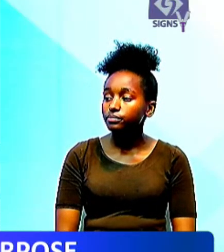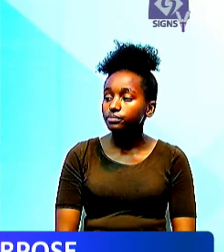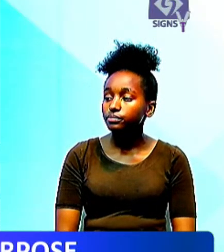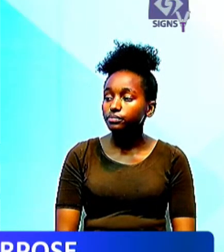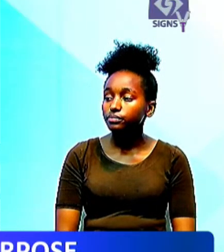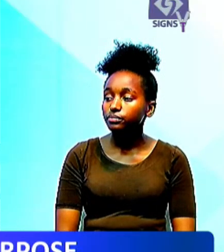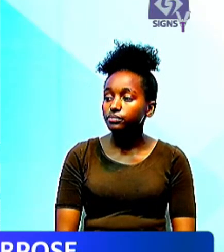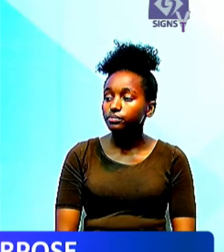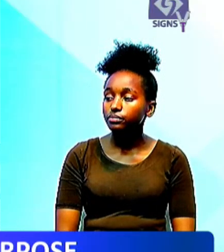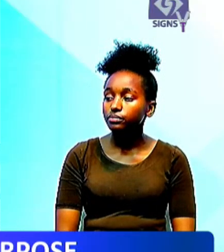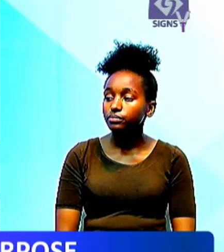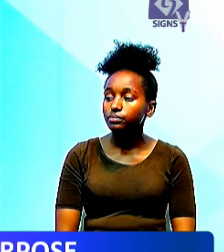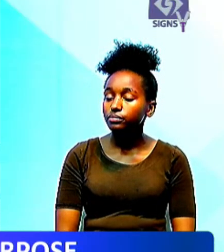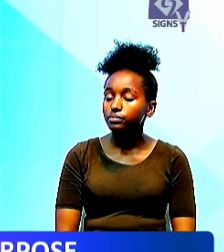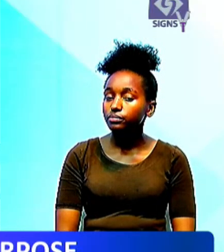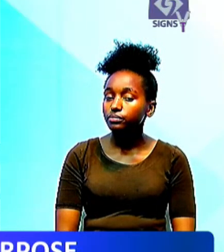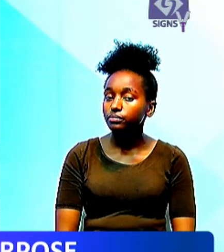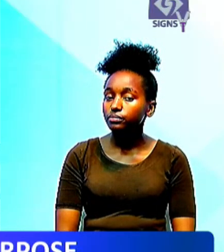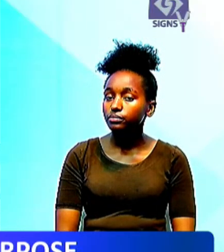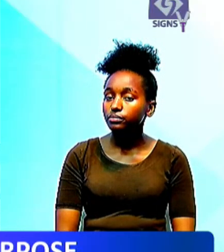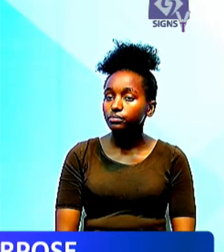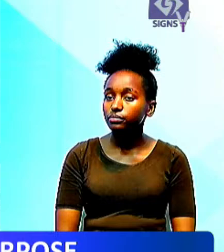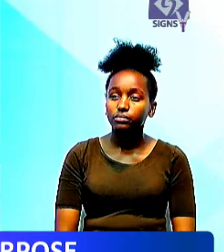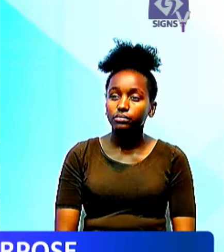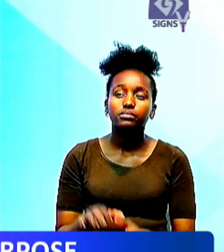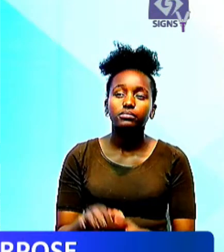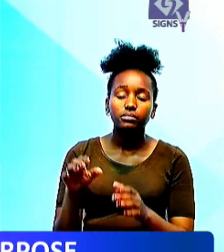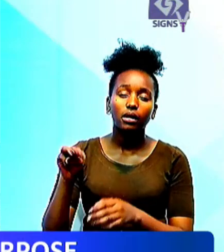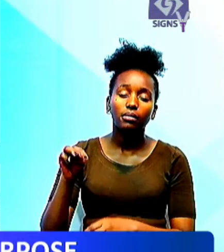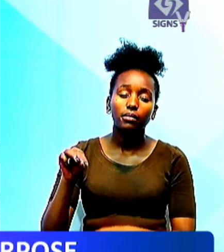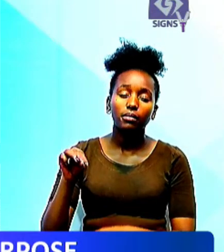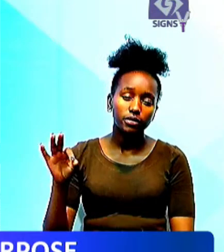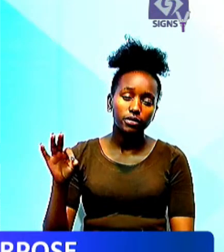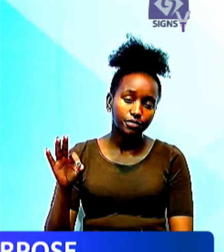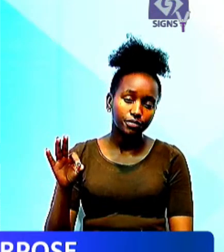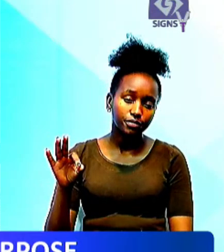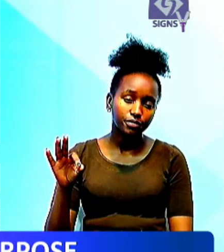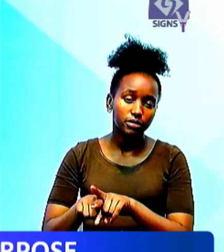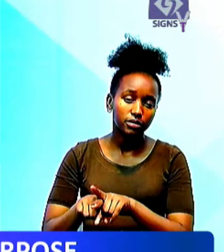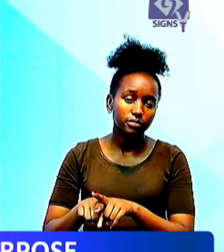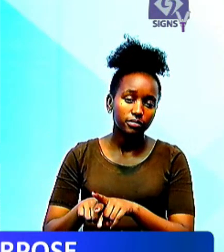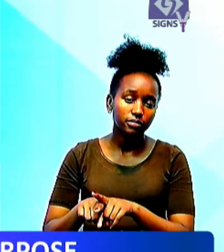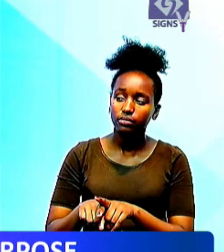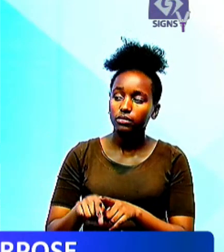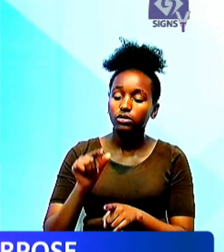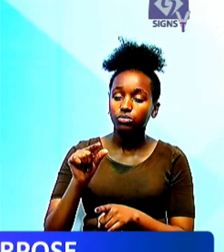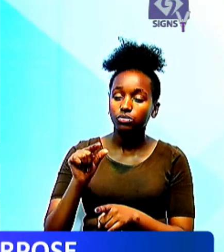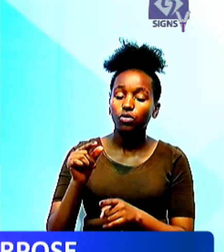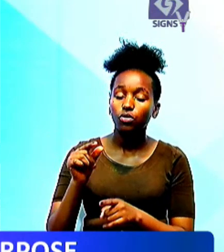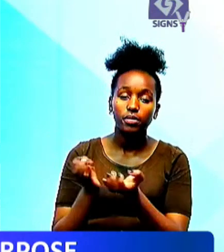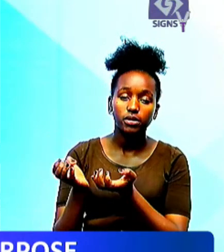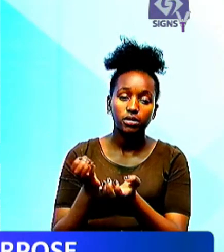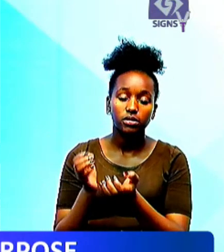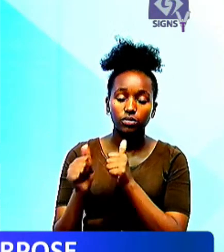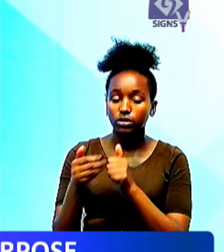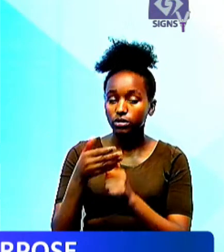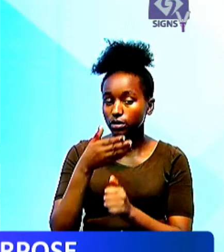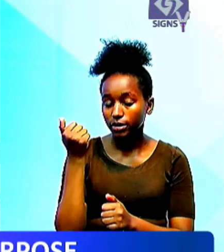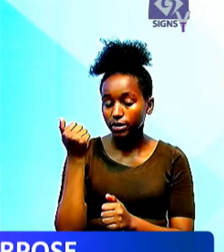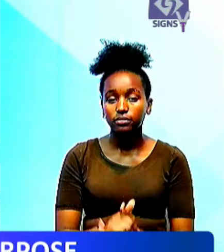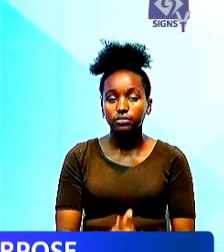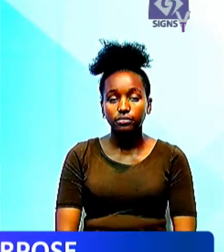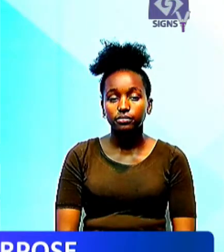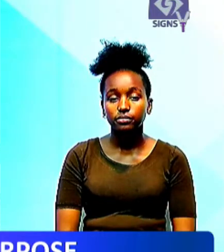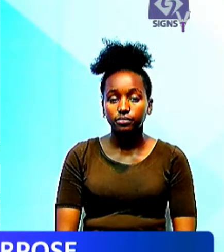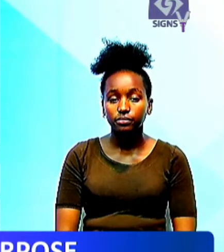Questions keep coming up. Money market fund and starting a small business. Which one would you advise as